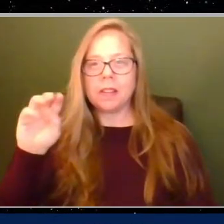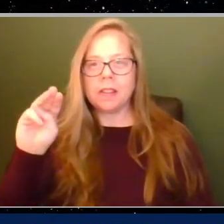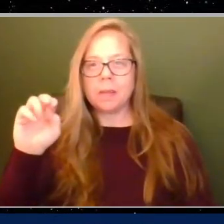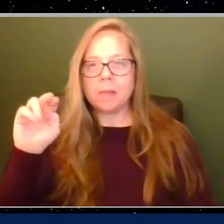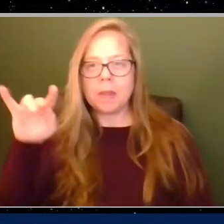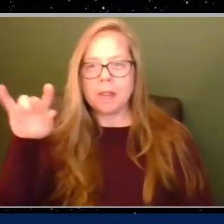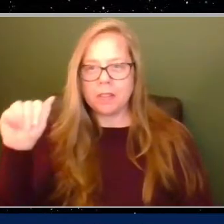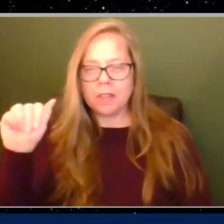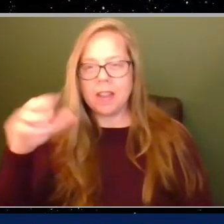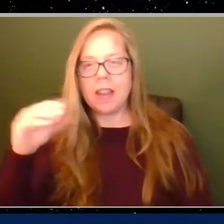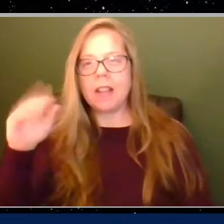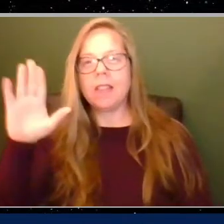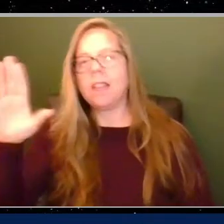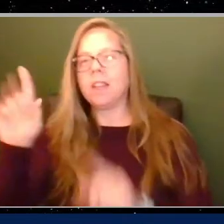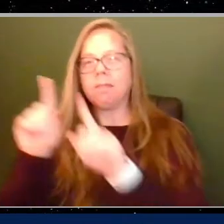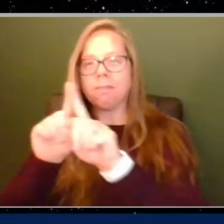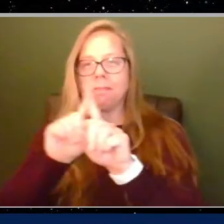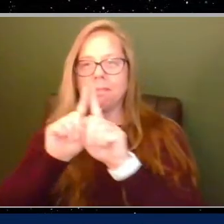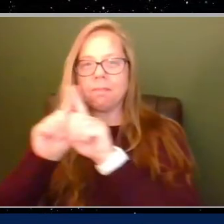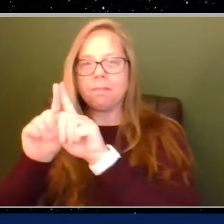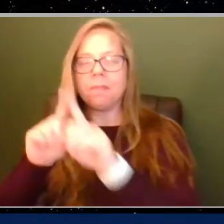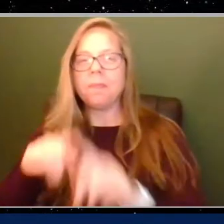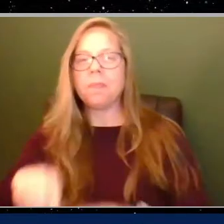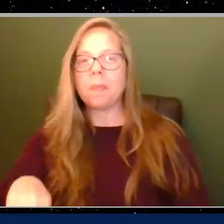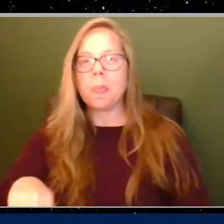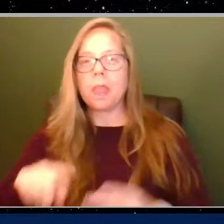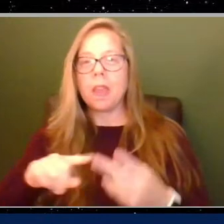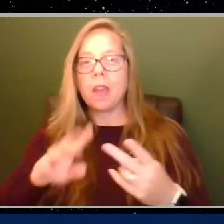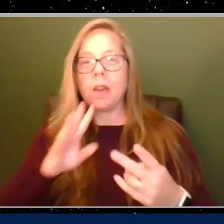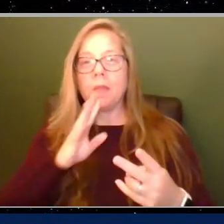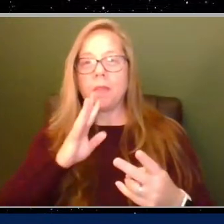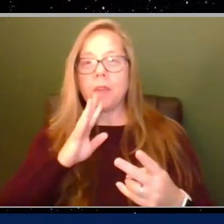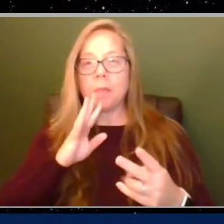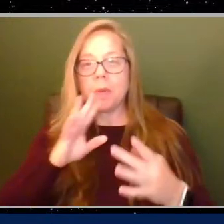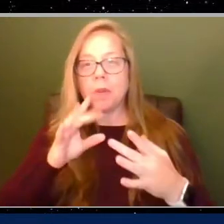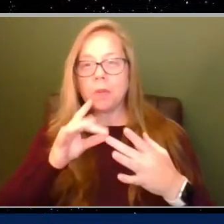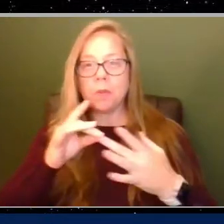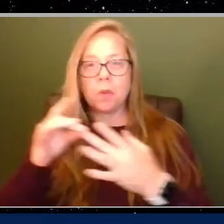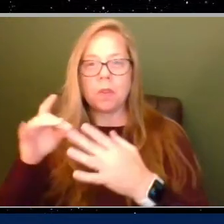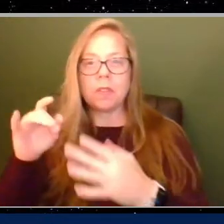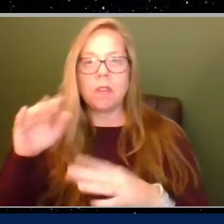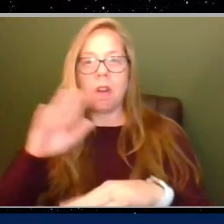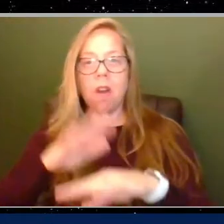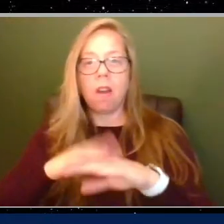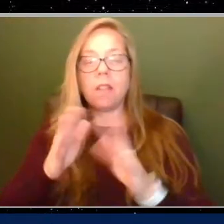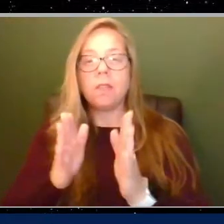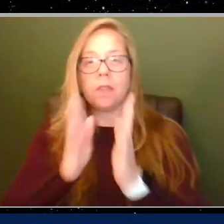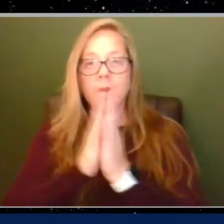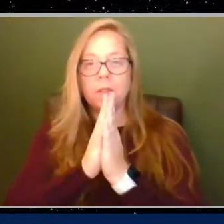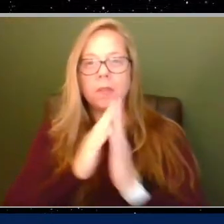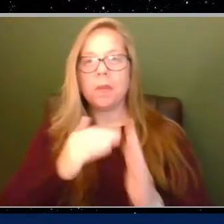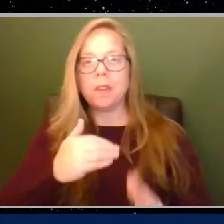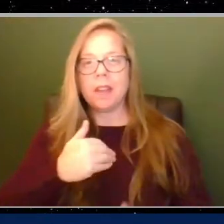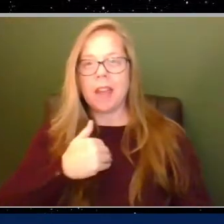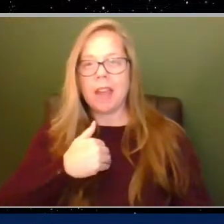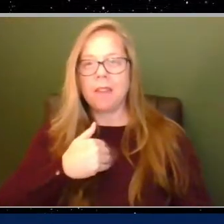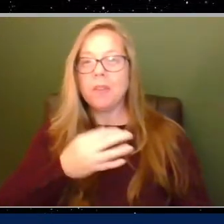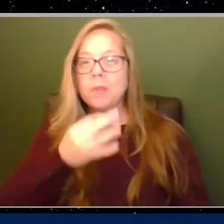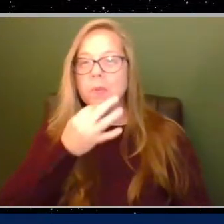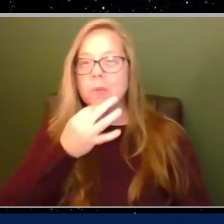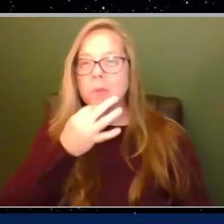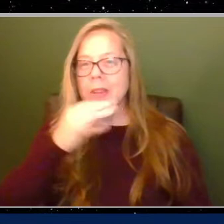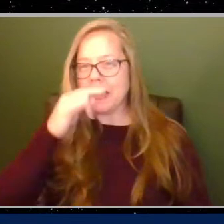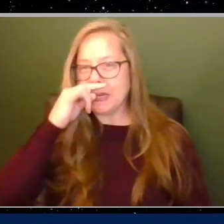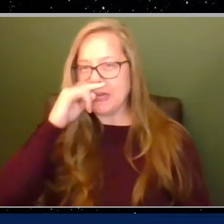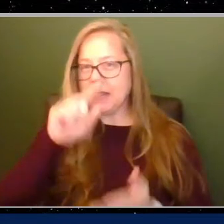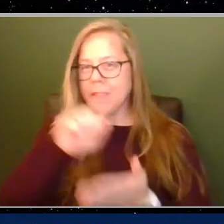tours on request. And we're planning a verbal description day during Kids Week, which is one of